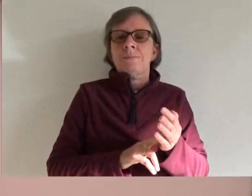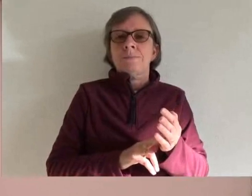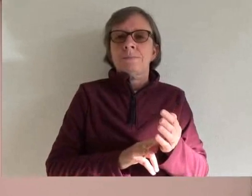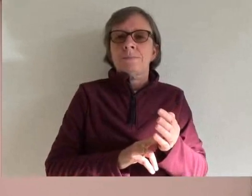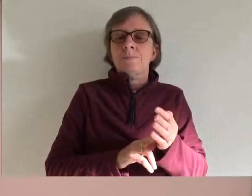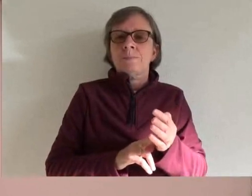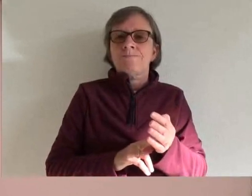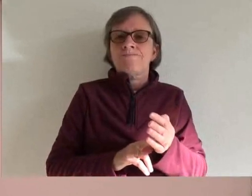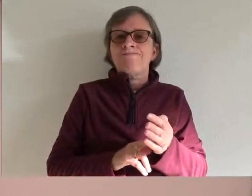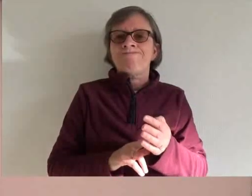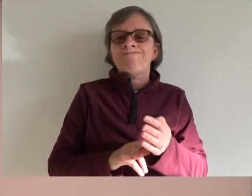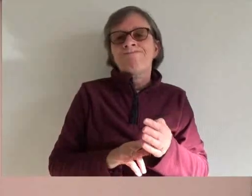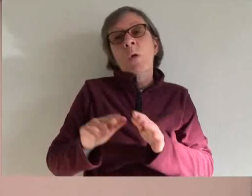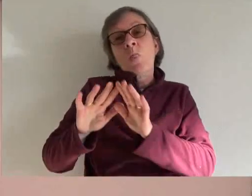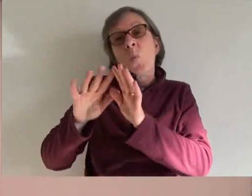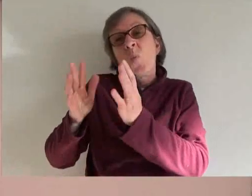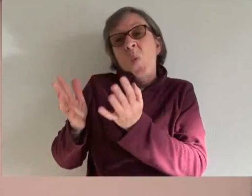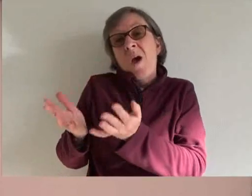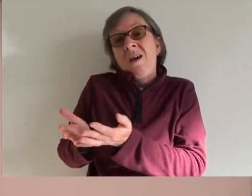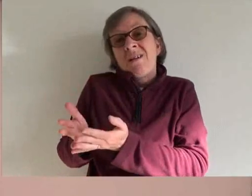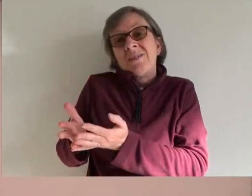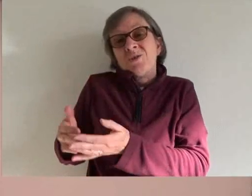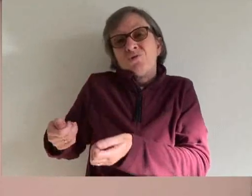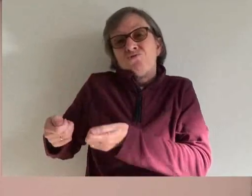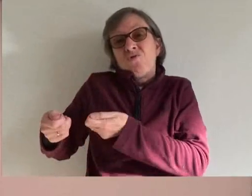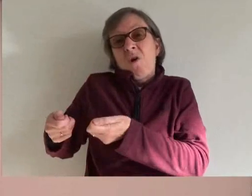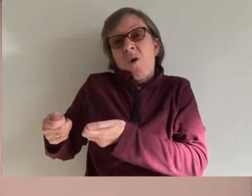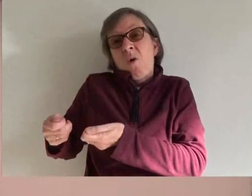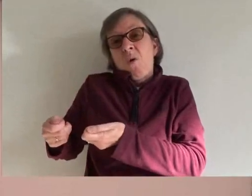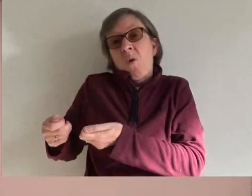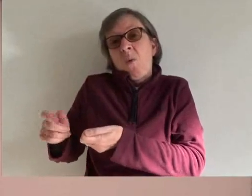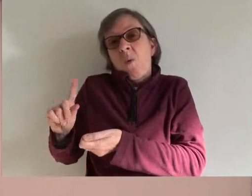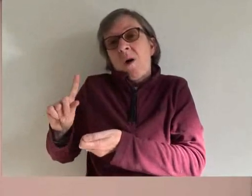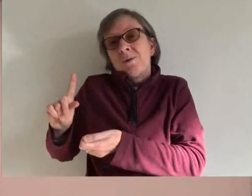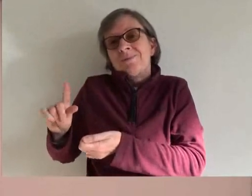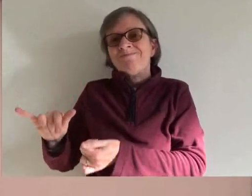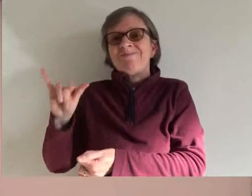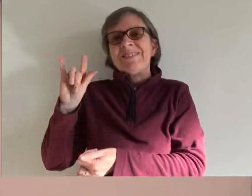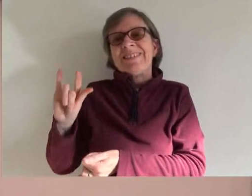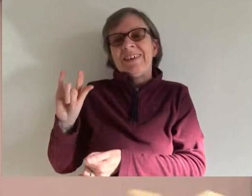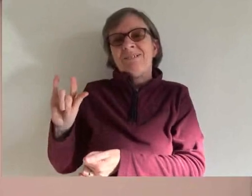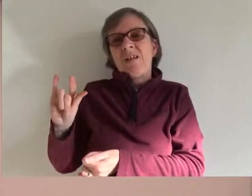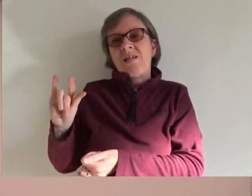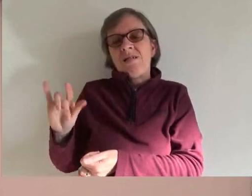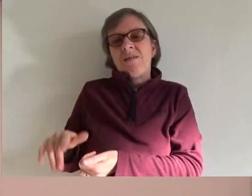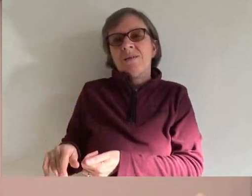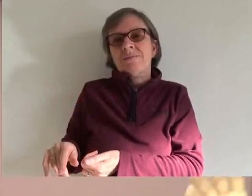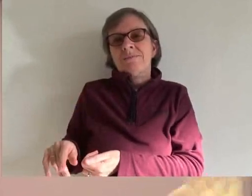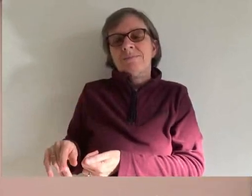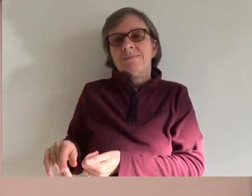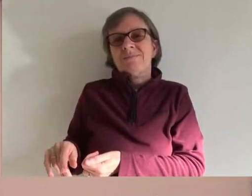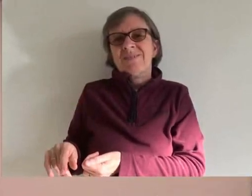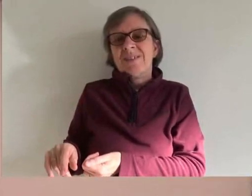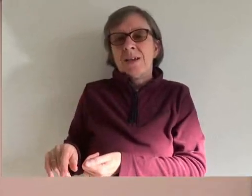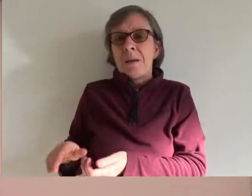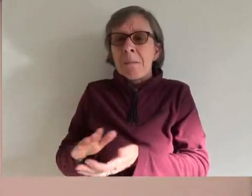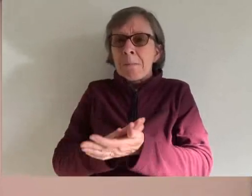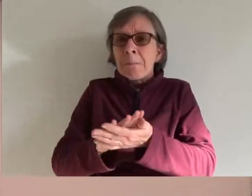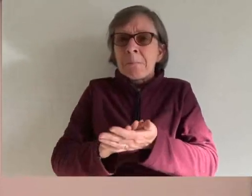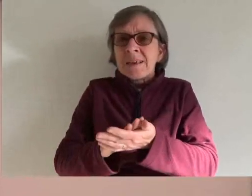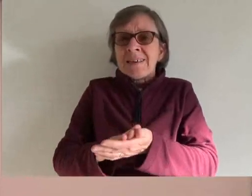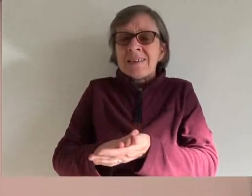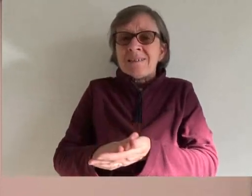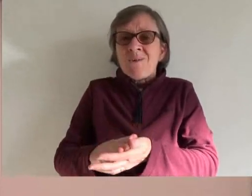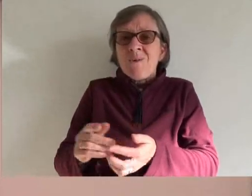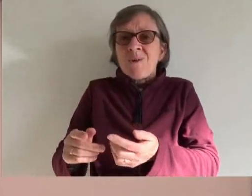the control of the evil one. John's not talking about the world of all the people that are around us and we shouldn't have anything to do with